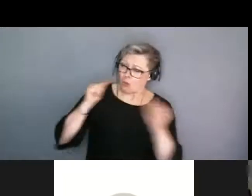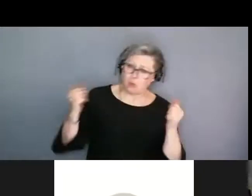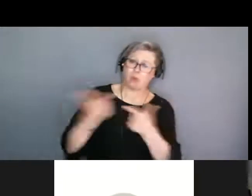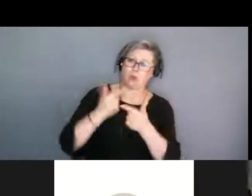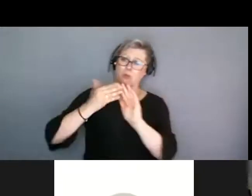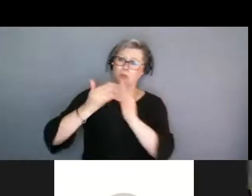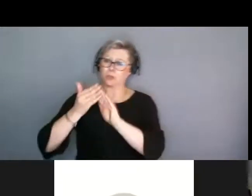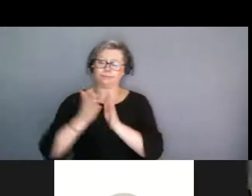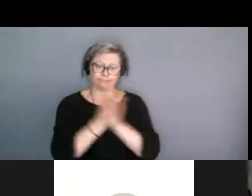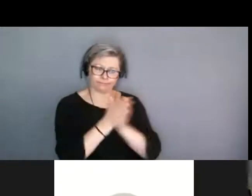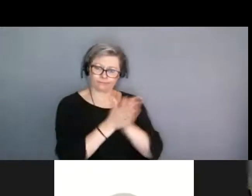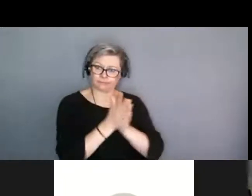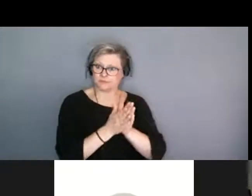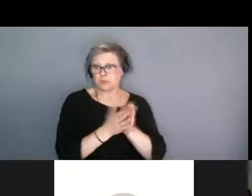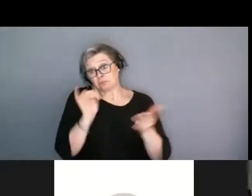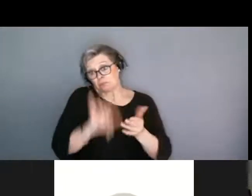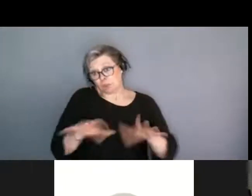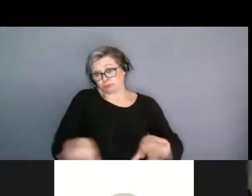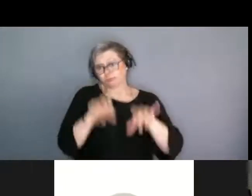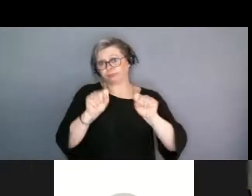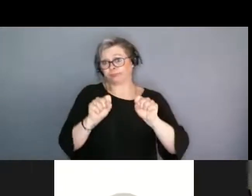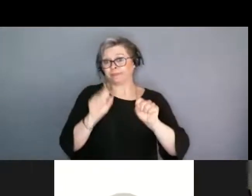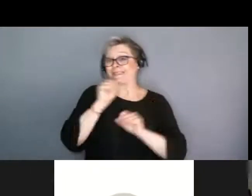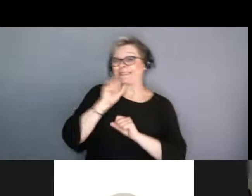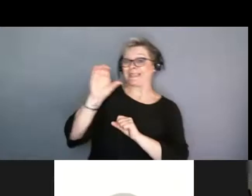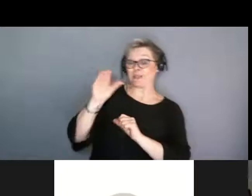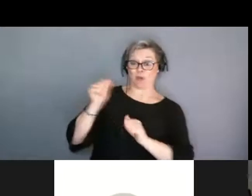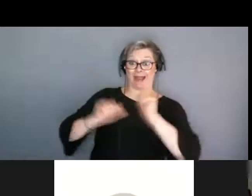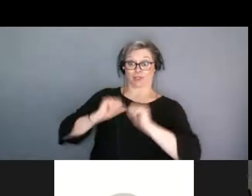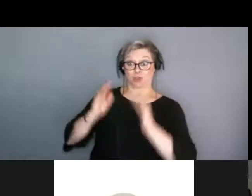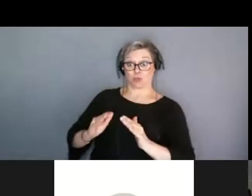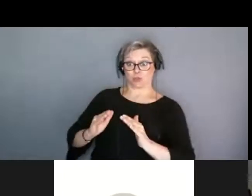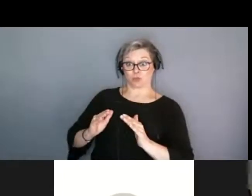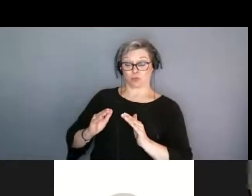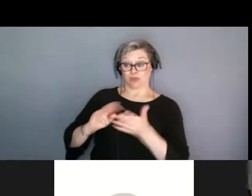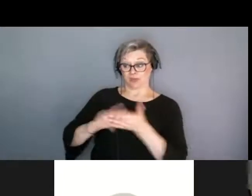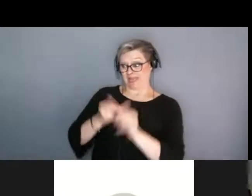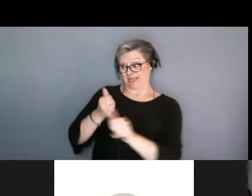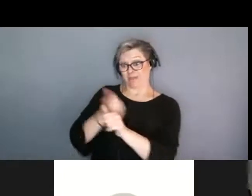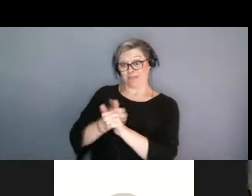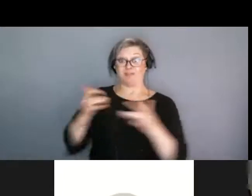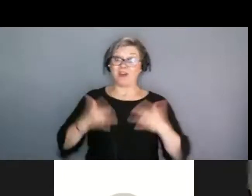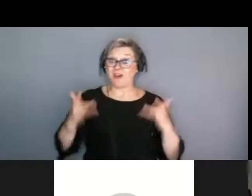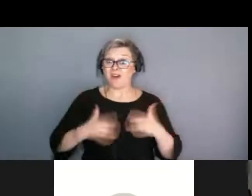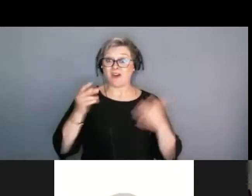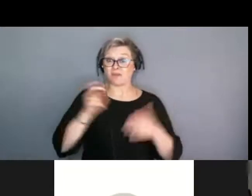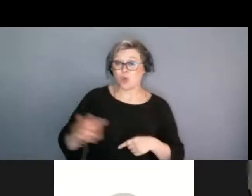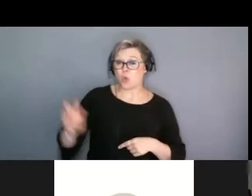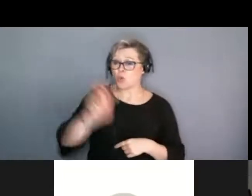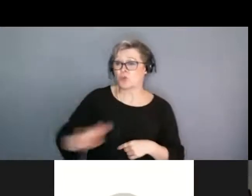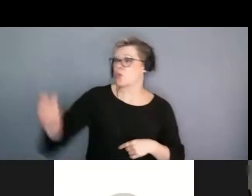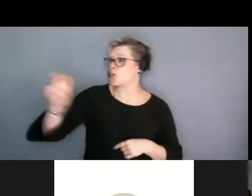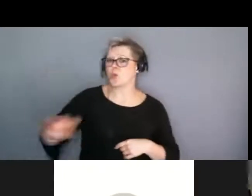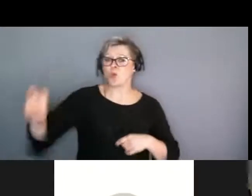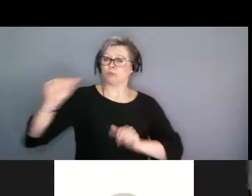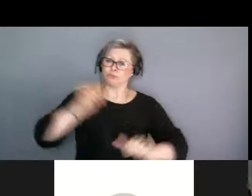we did. Our senior actors, when we did the live show, went on the road and presented